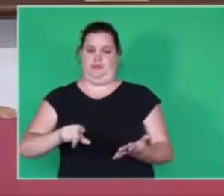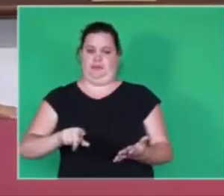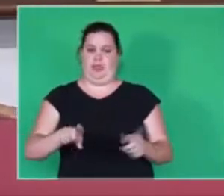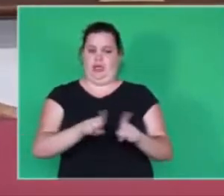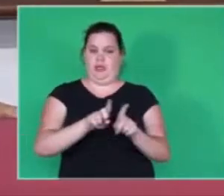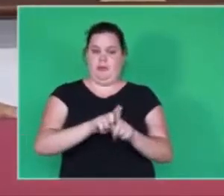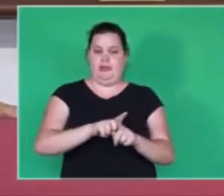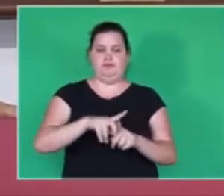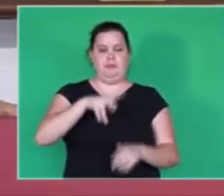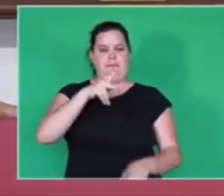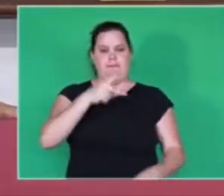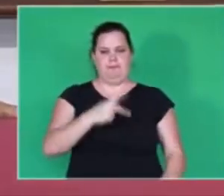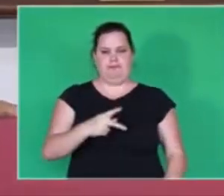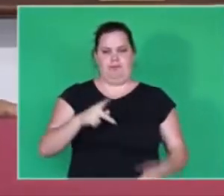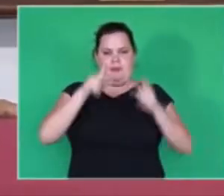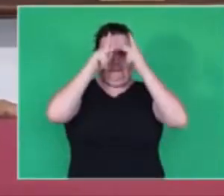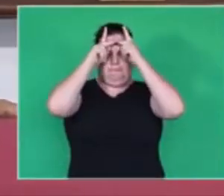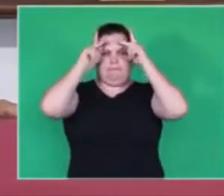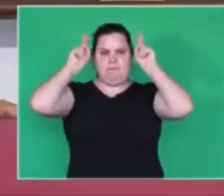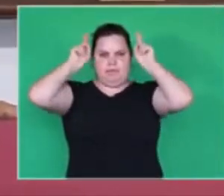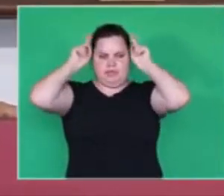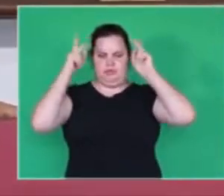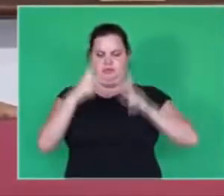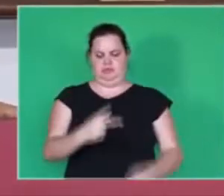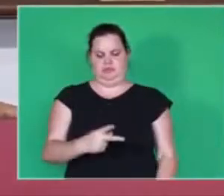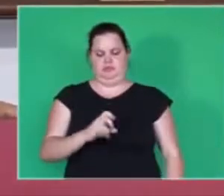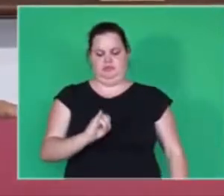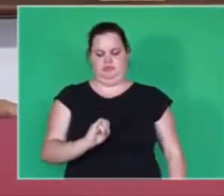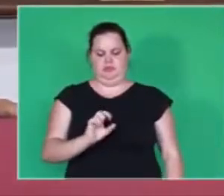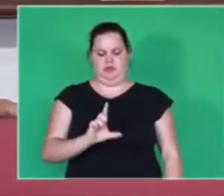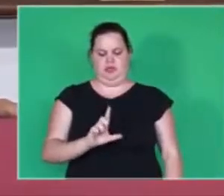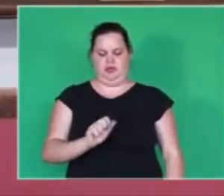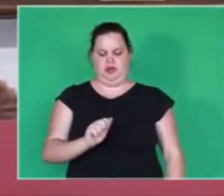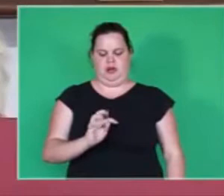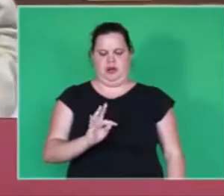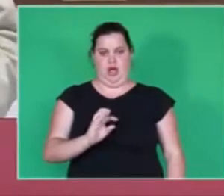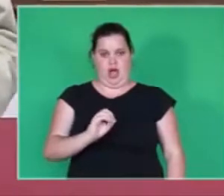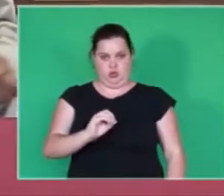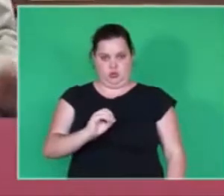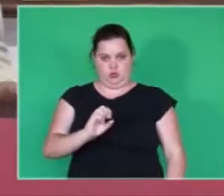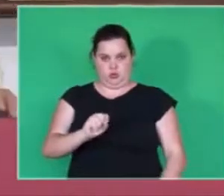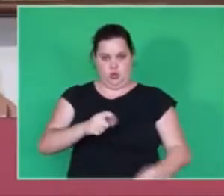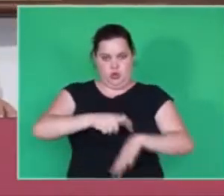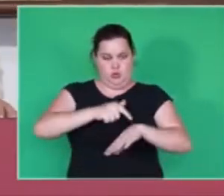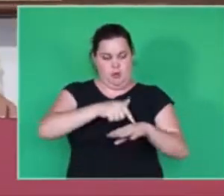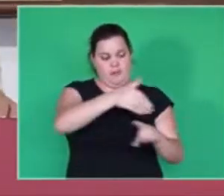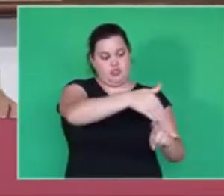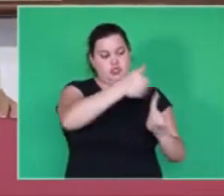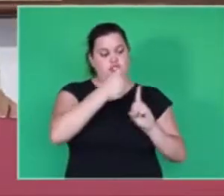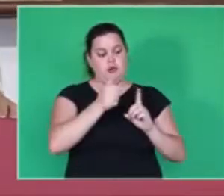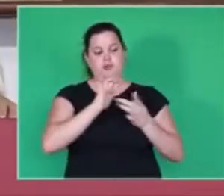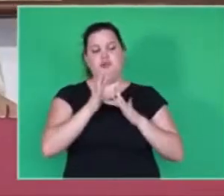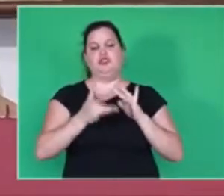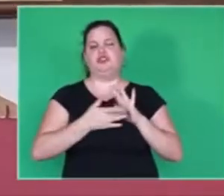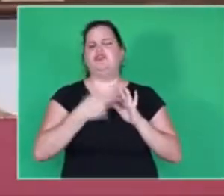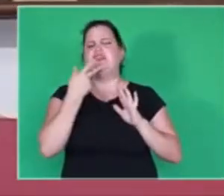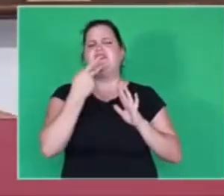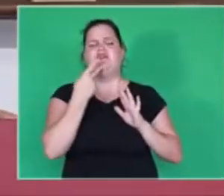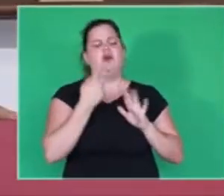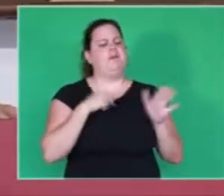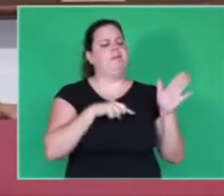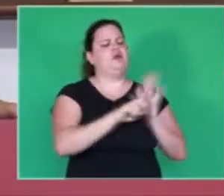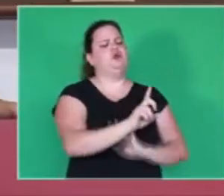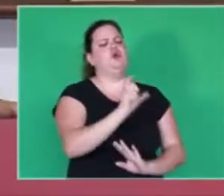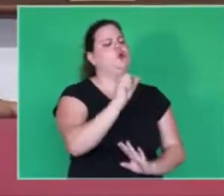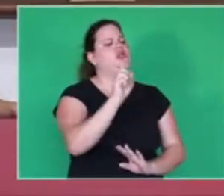Pilate, when he called Jesus, he went to ask Jesus a question. He asked about the truth,